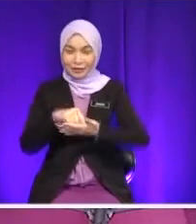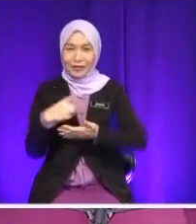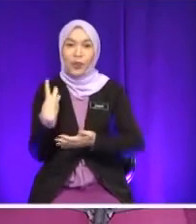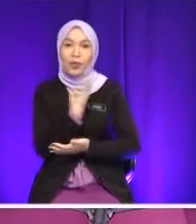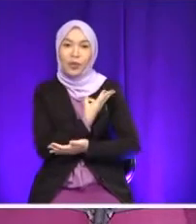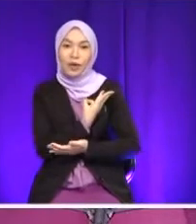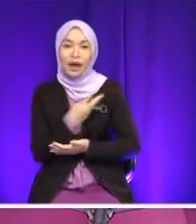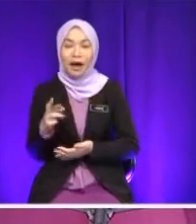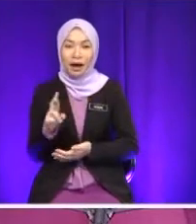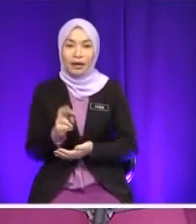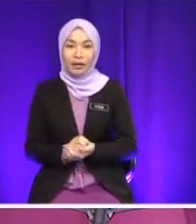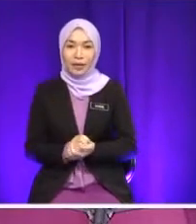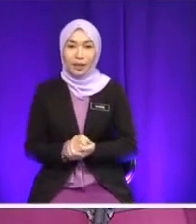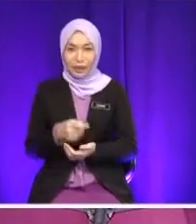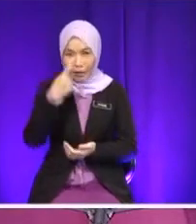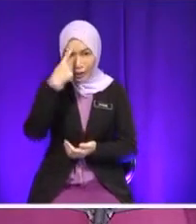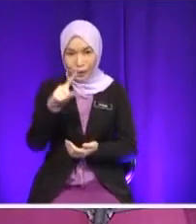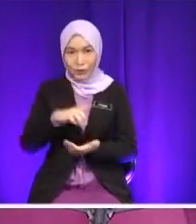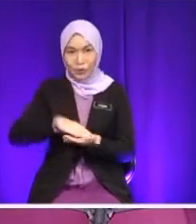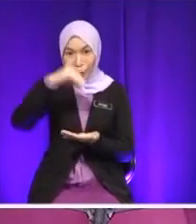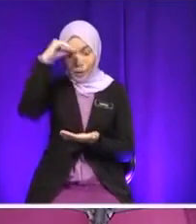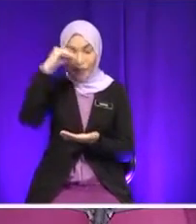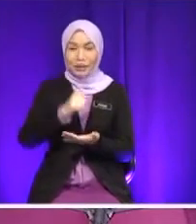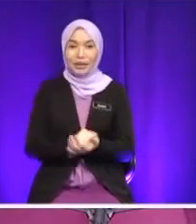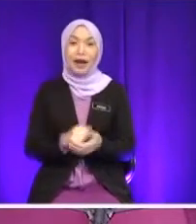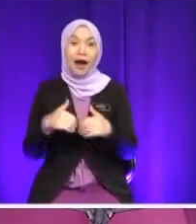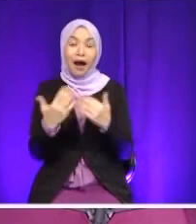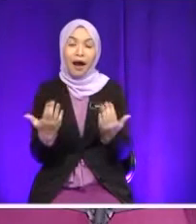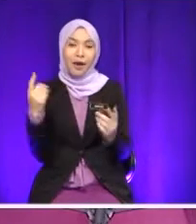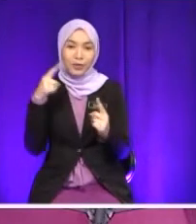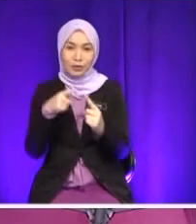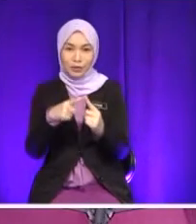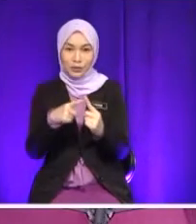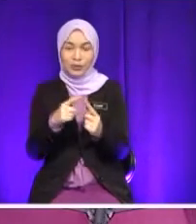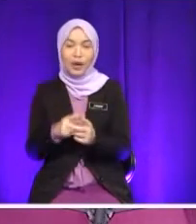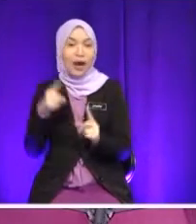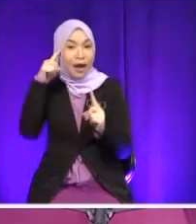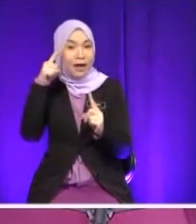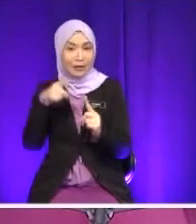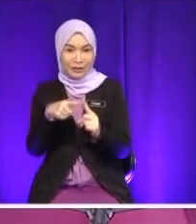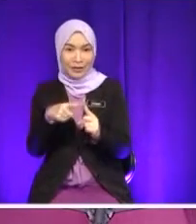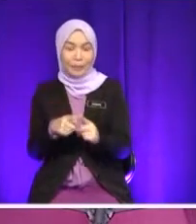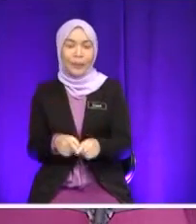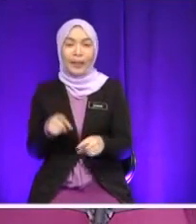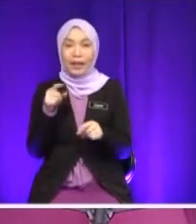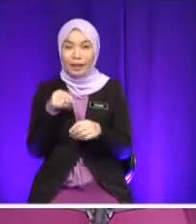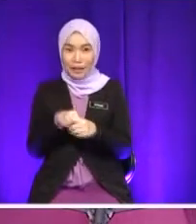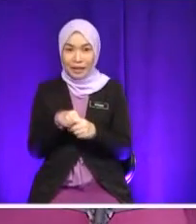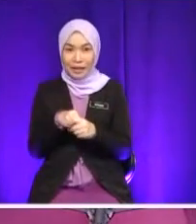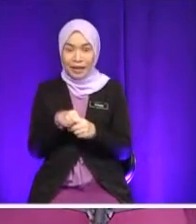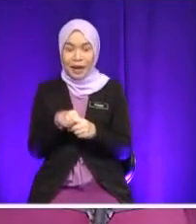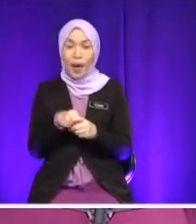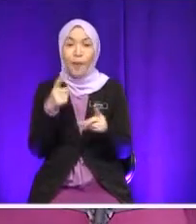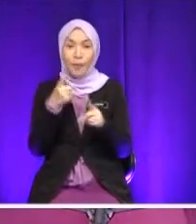learn how to agree or disagree in a proper way. Okay, and our focus today is on speaking skill. So